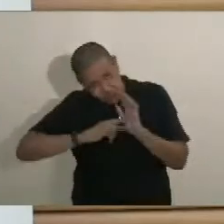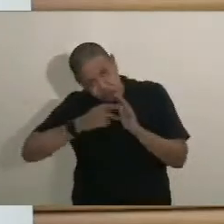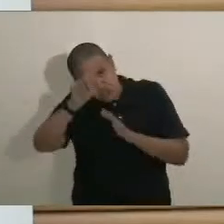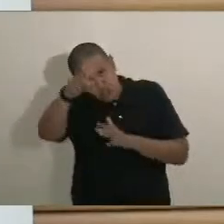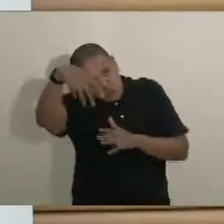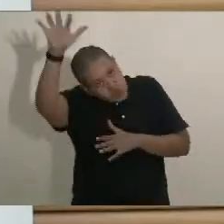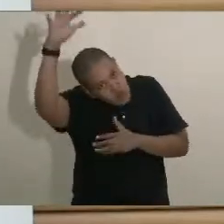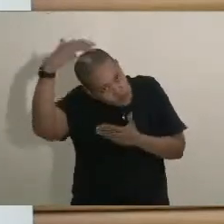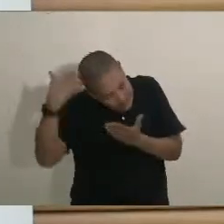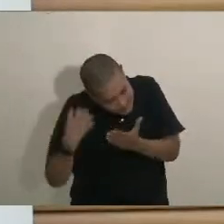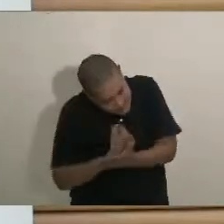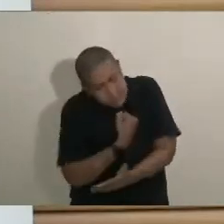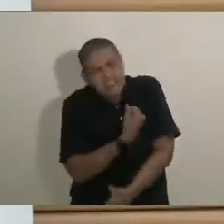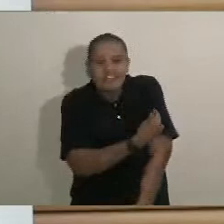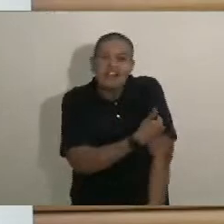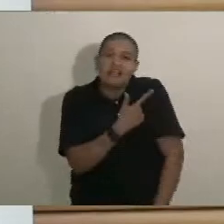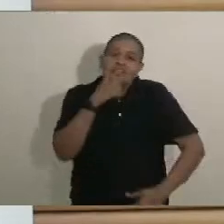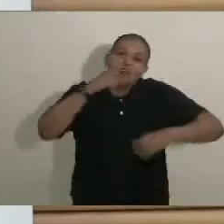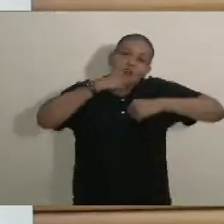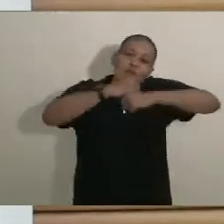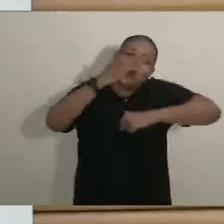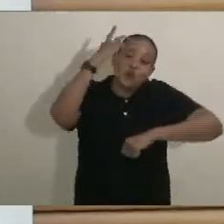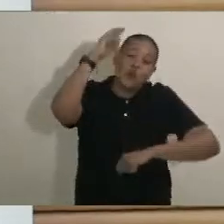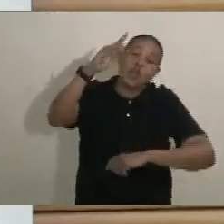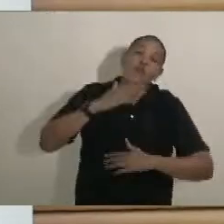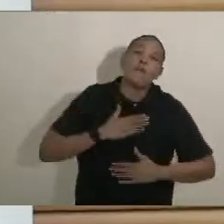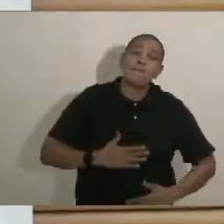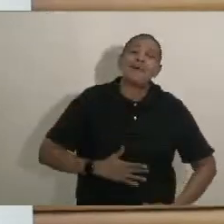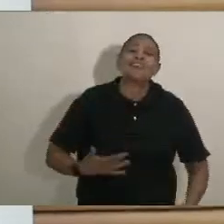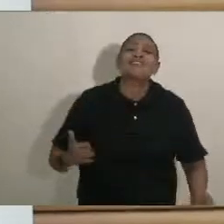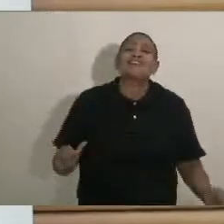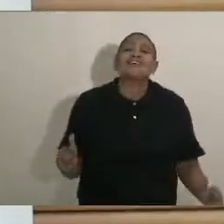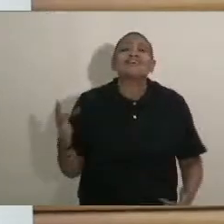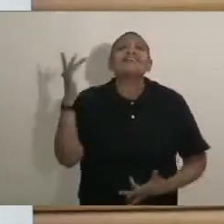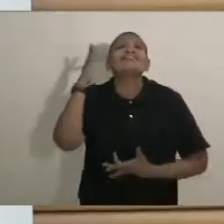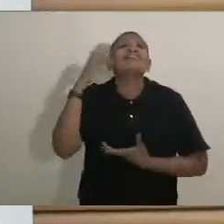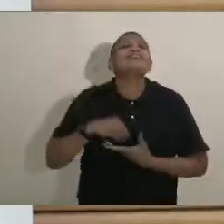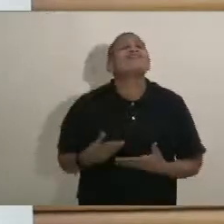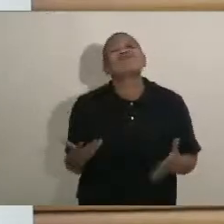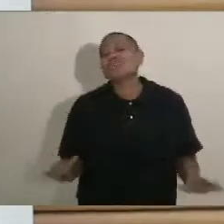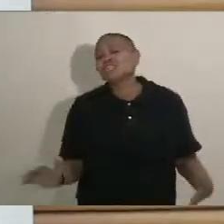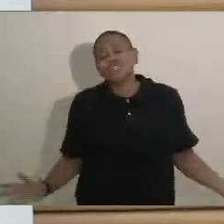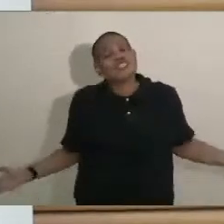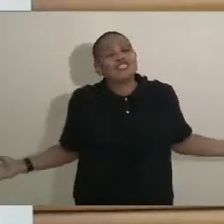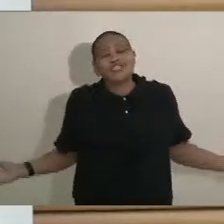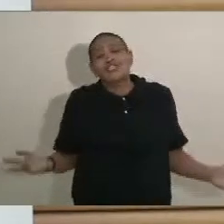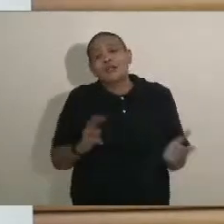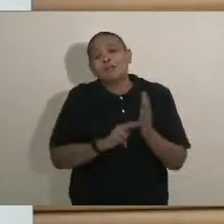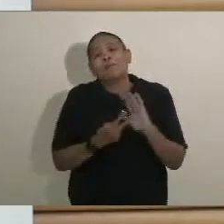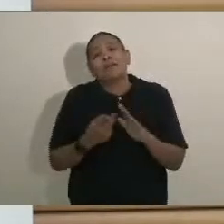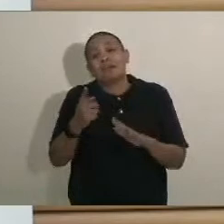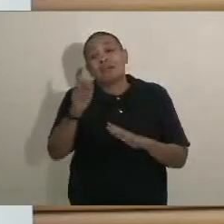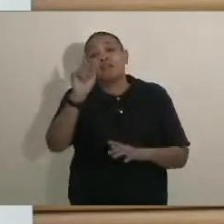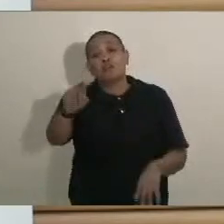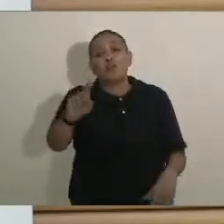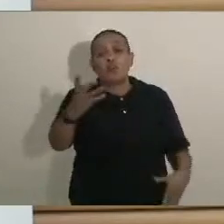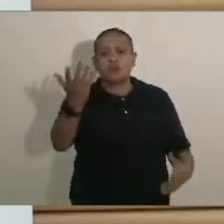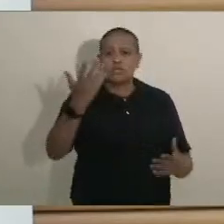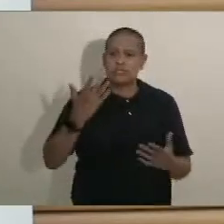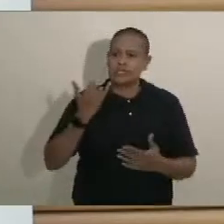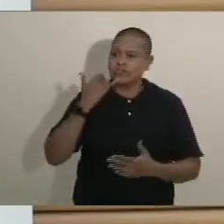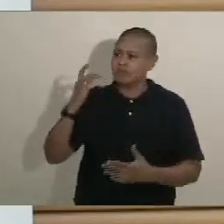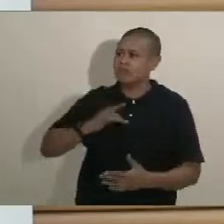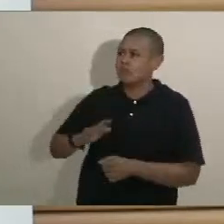as part of your protection, because your immune system is already compromised and therefore would be in more danger should you get the